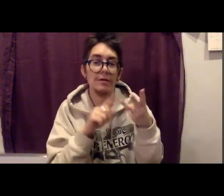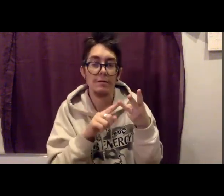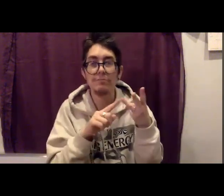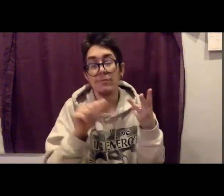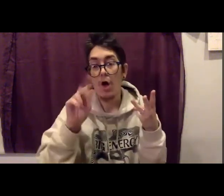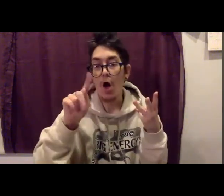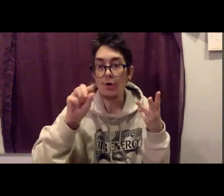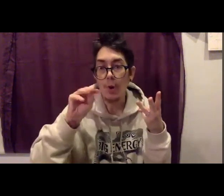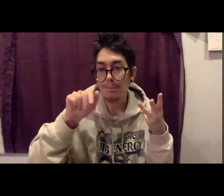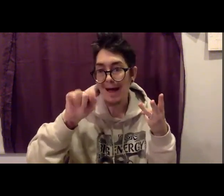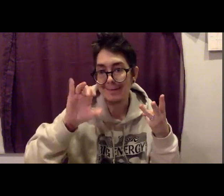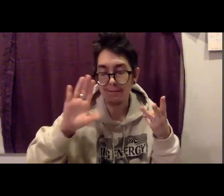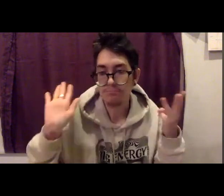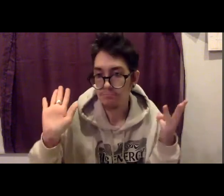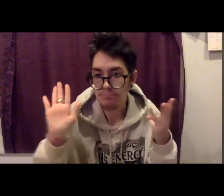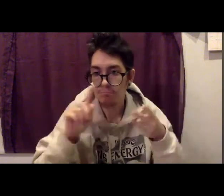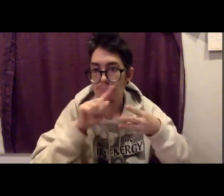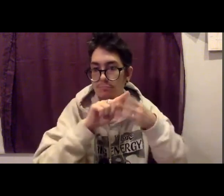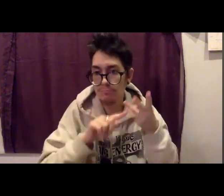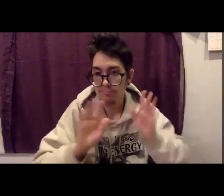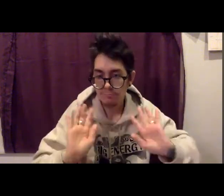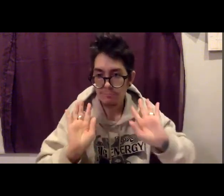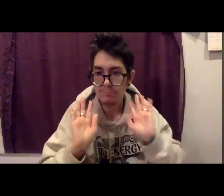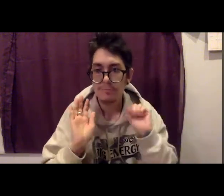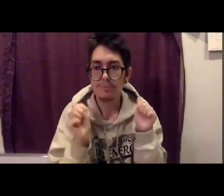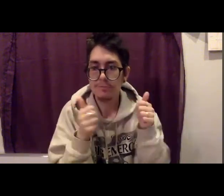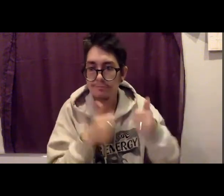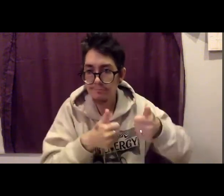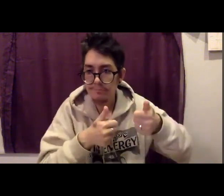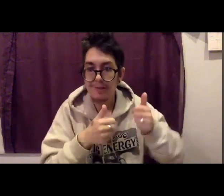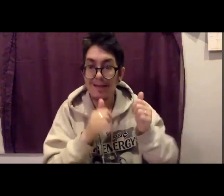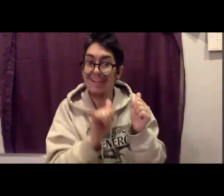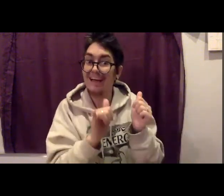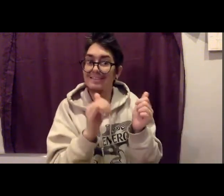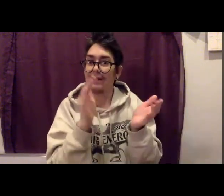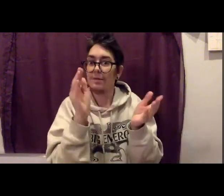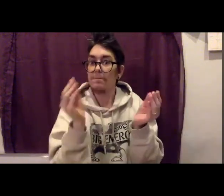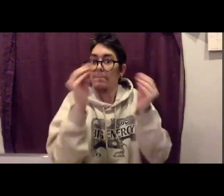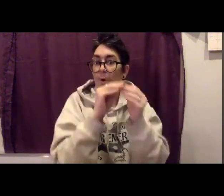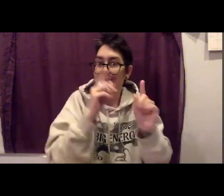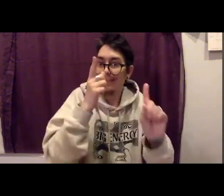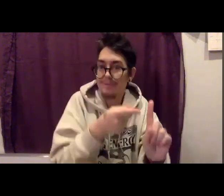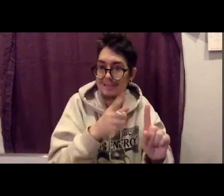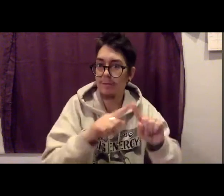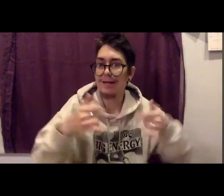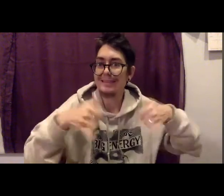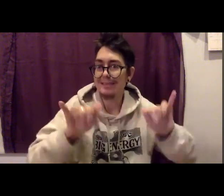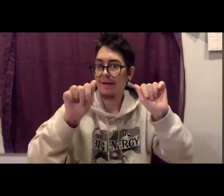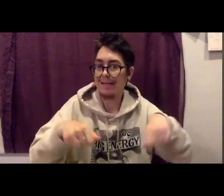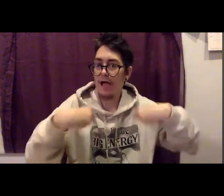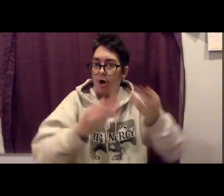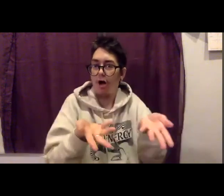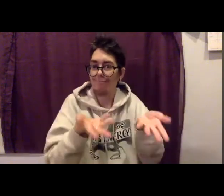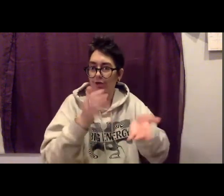that may be purple, automatic transmission, those three things. So some level of